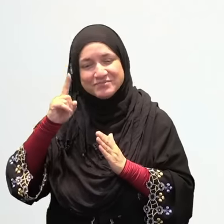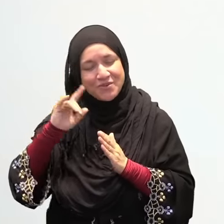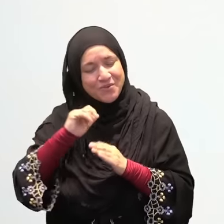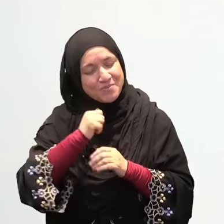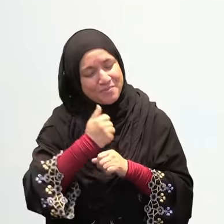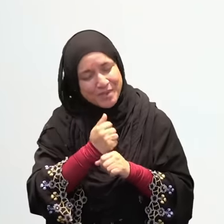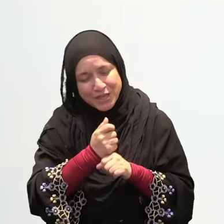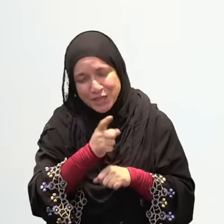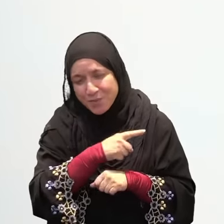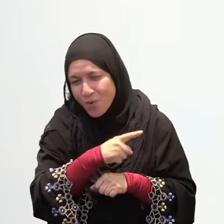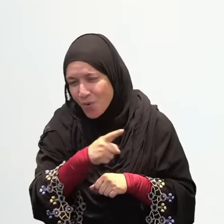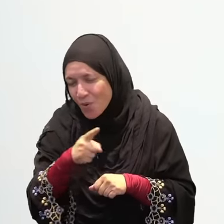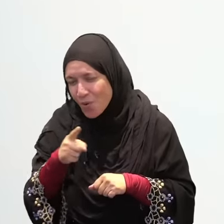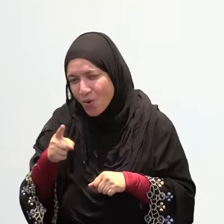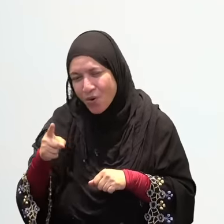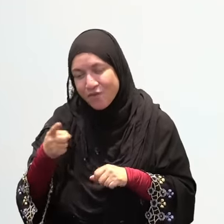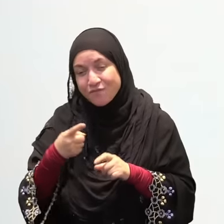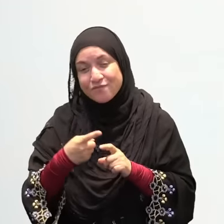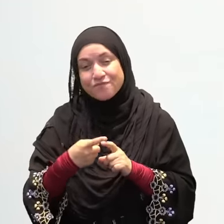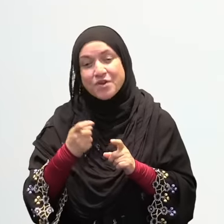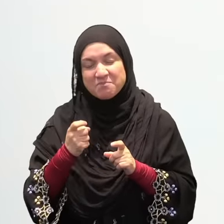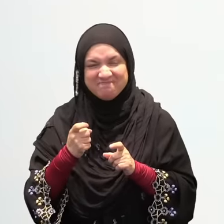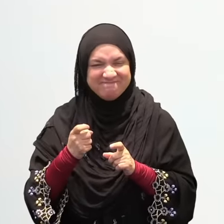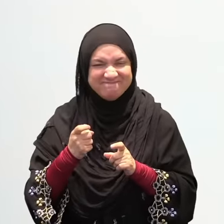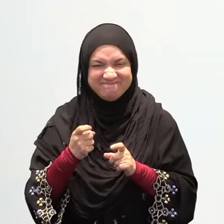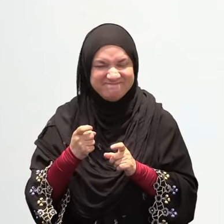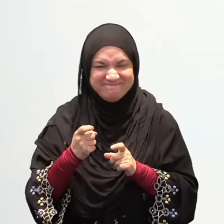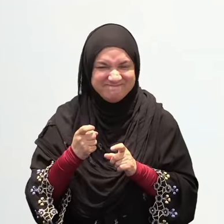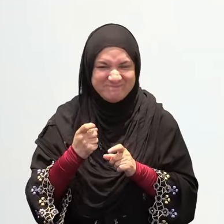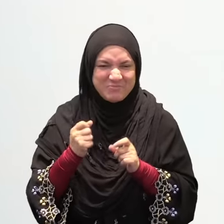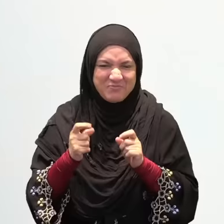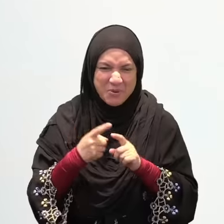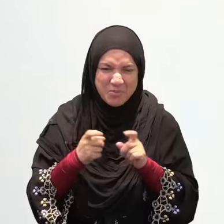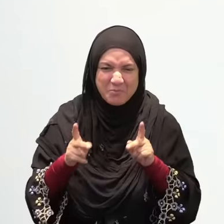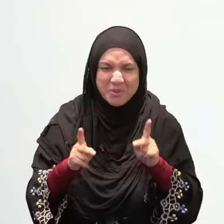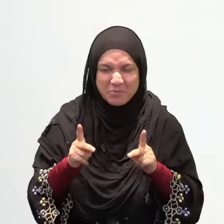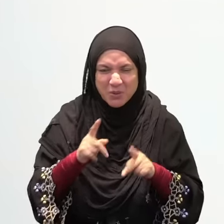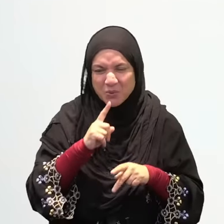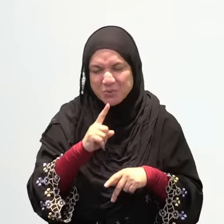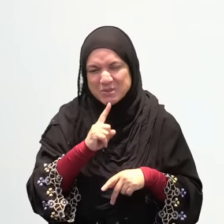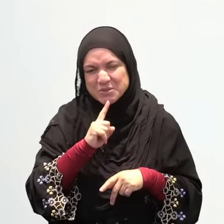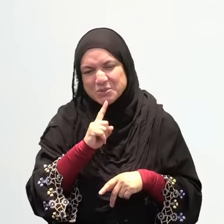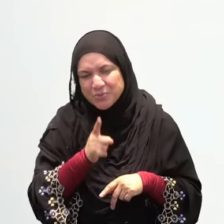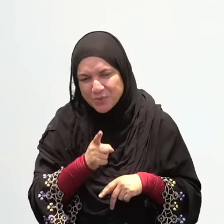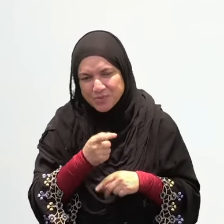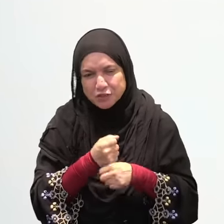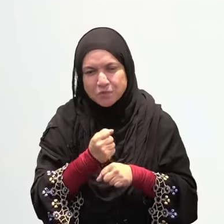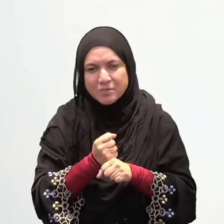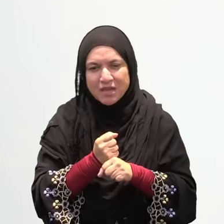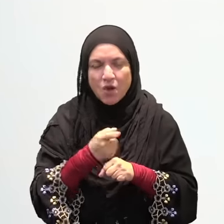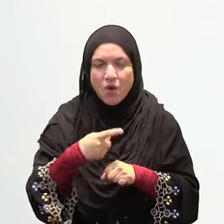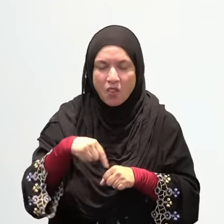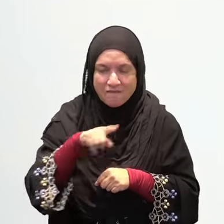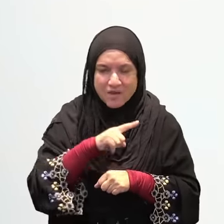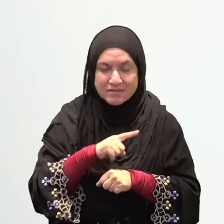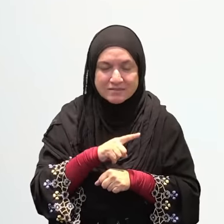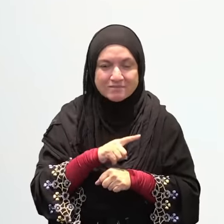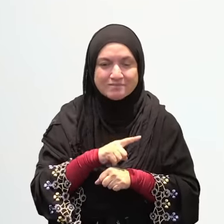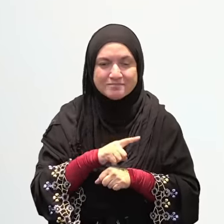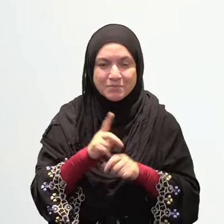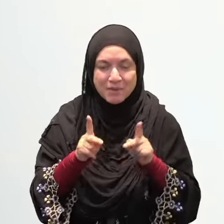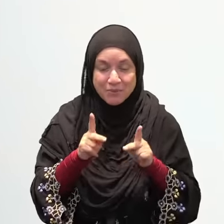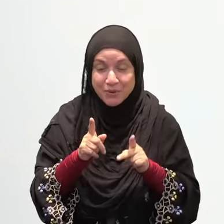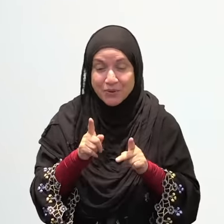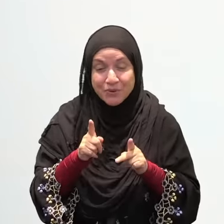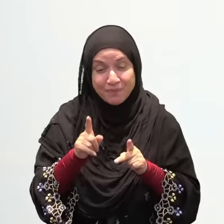Allah to make us from al-mukhlaseen, from those who are sincere. We ask Allah subhanahu wa ta'ala to make us amongst those who are steadfast. We ask Allah subhanahu wa ta'ala to